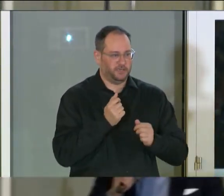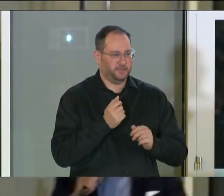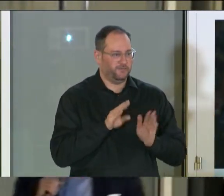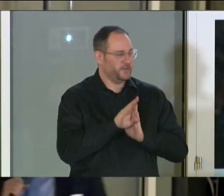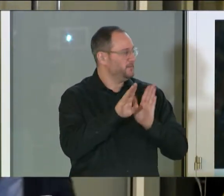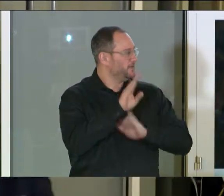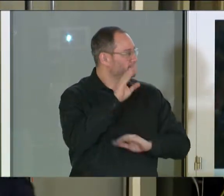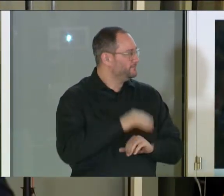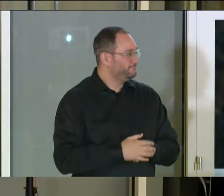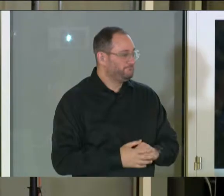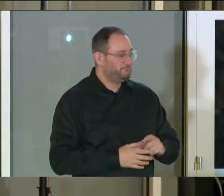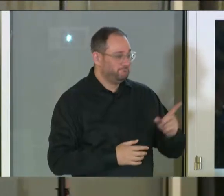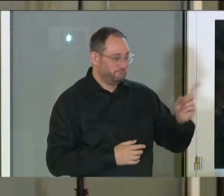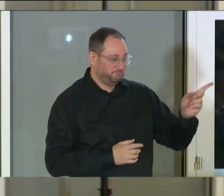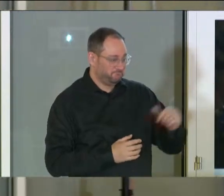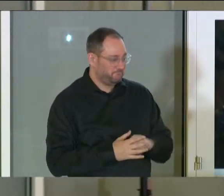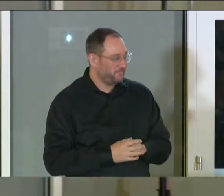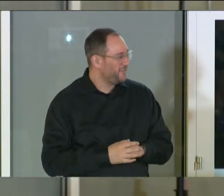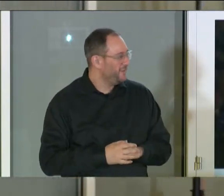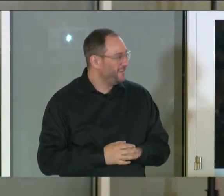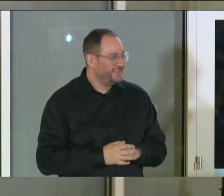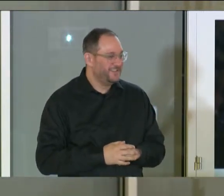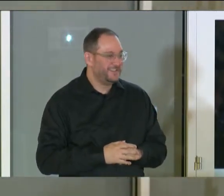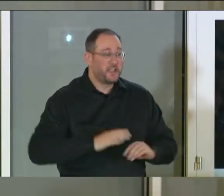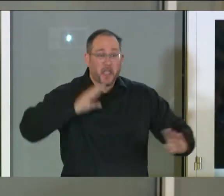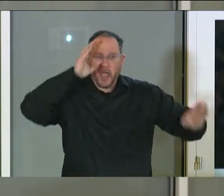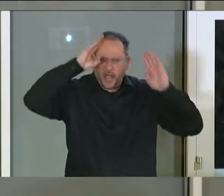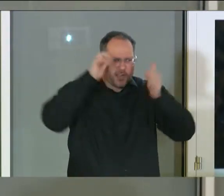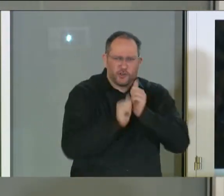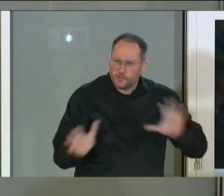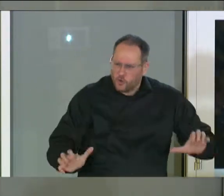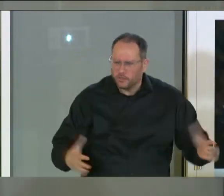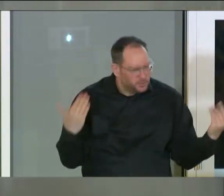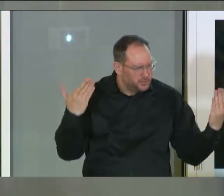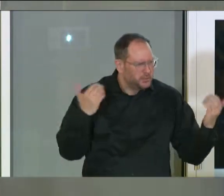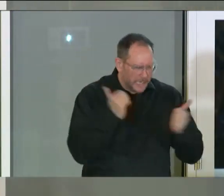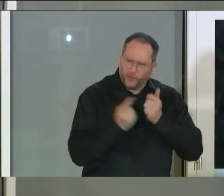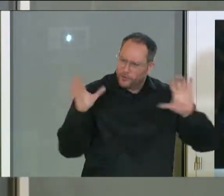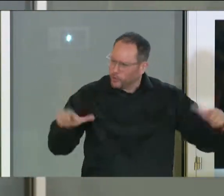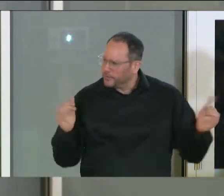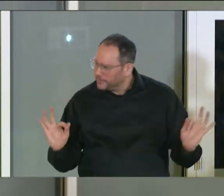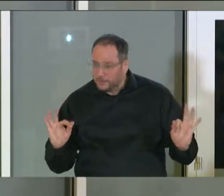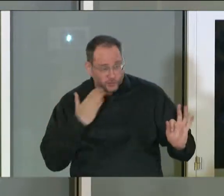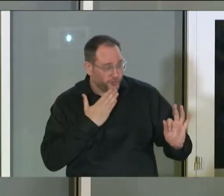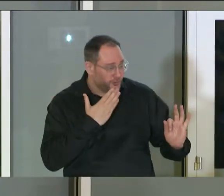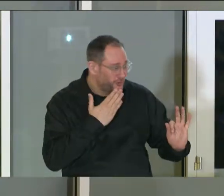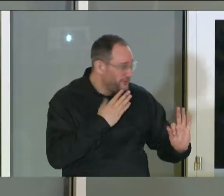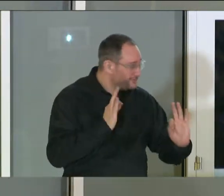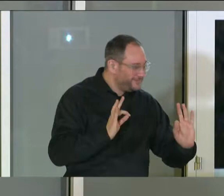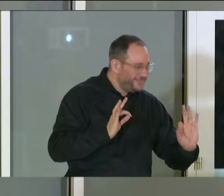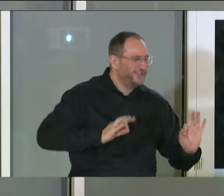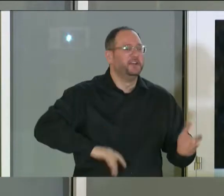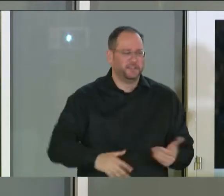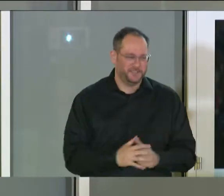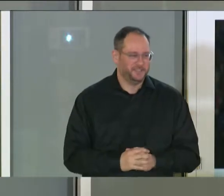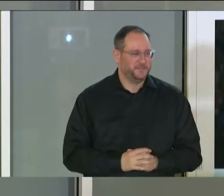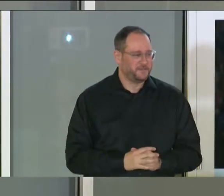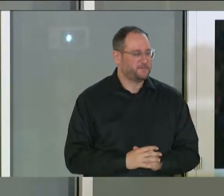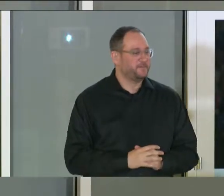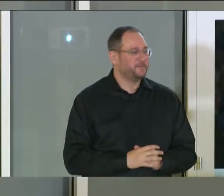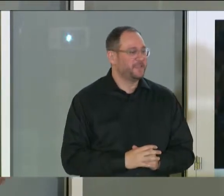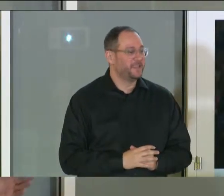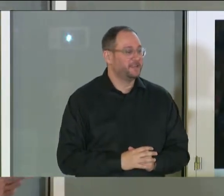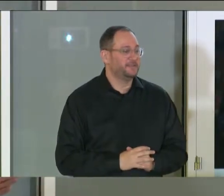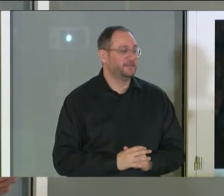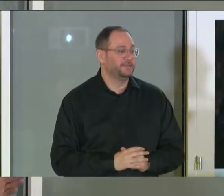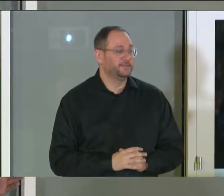How's everybody doing? Let me ask that again. How's everybody doing? Good. Tonight, I'm going to appeal